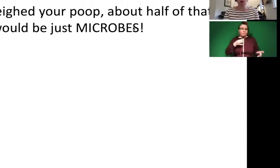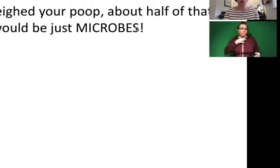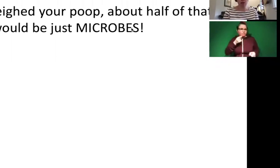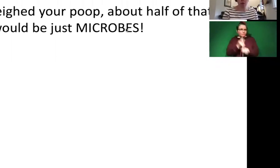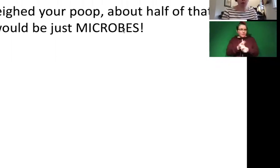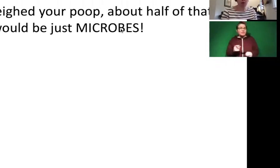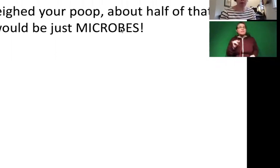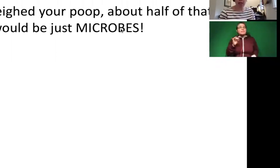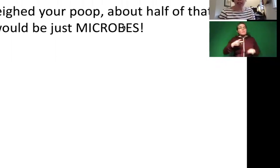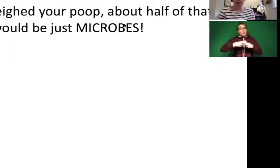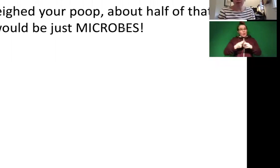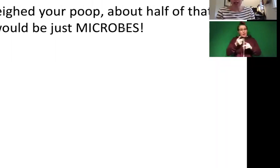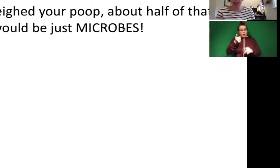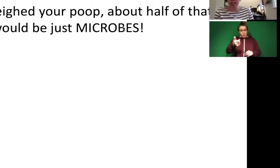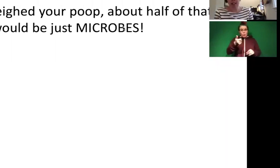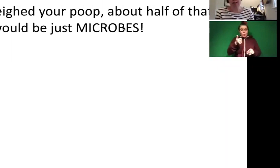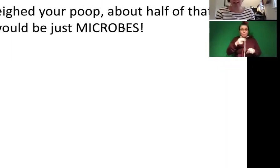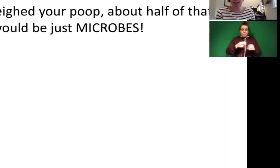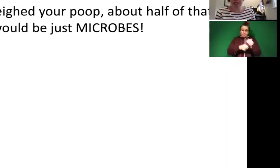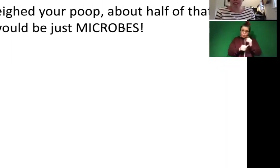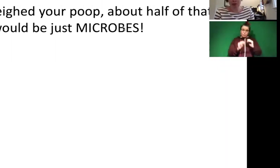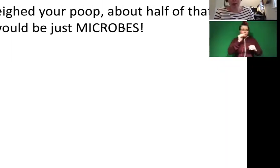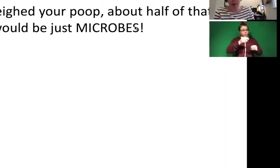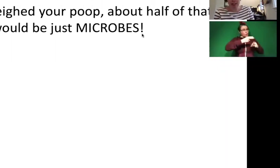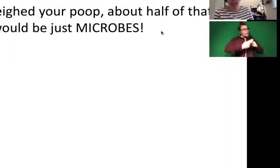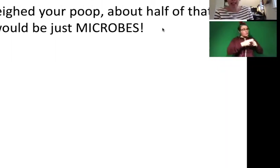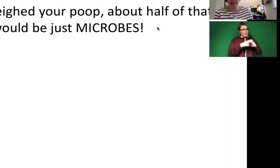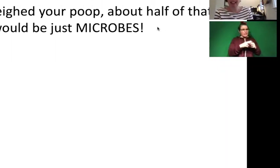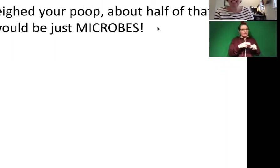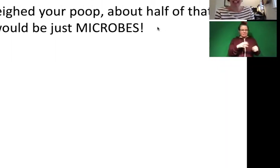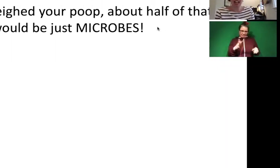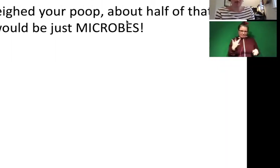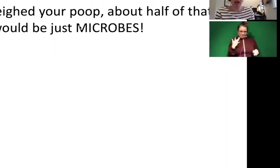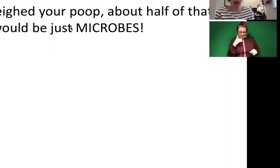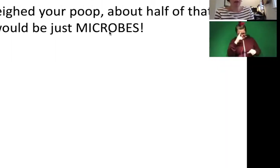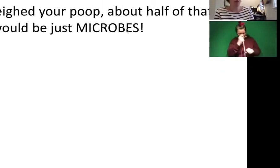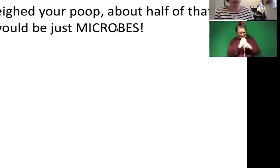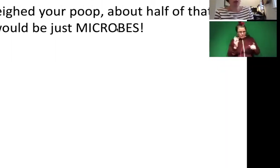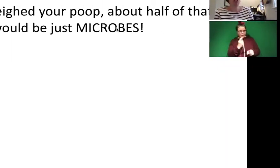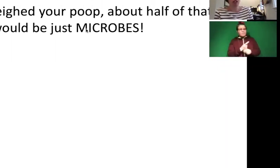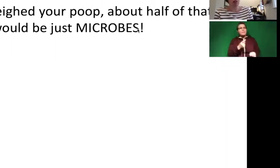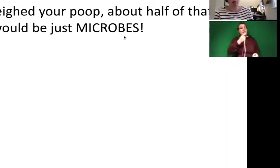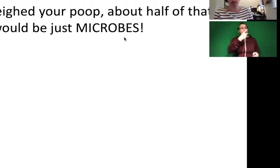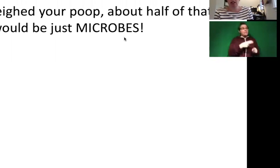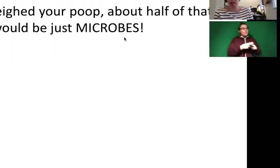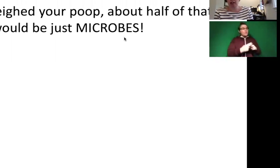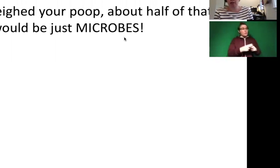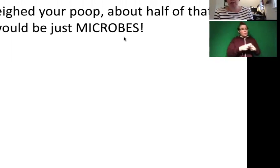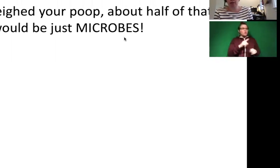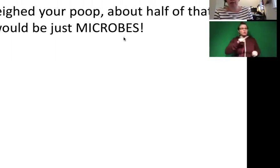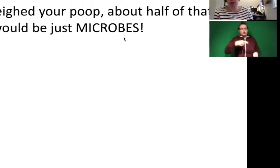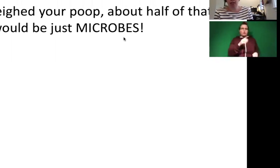you weighed your poop, put it on the scale, how gross is that? About half of the weight would just be